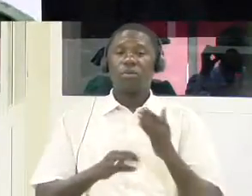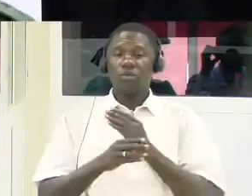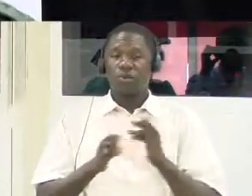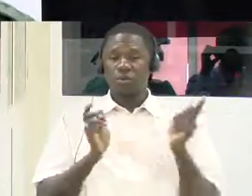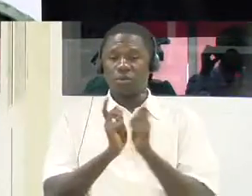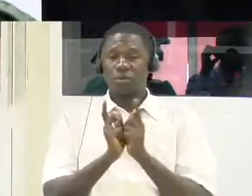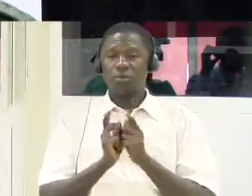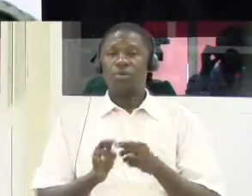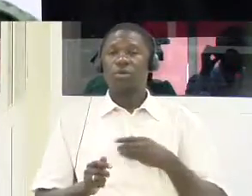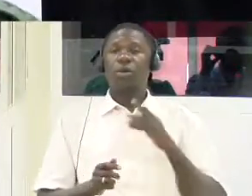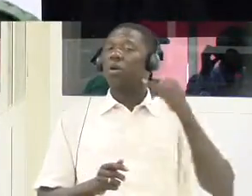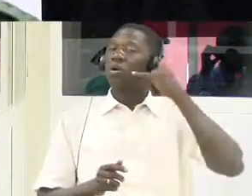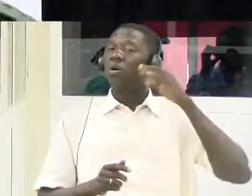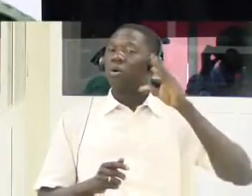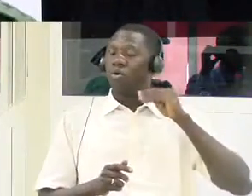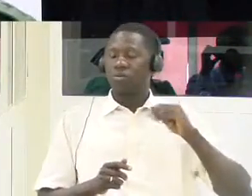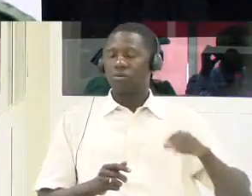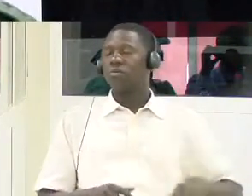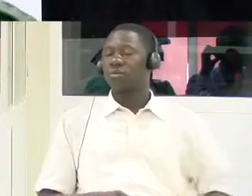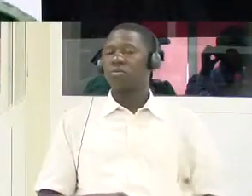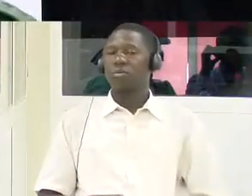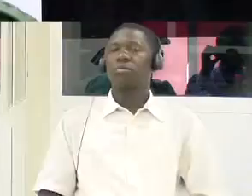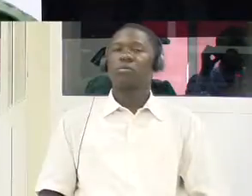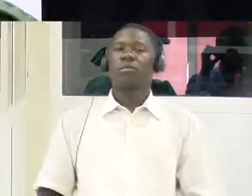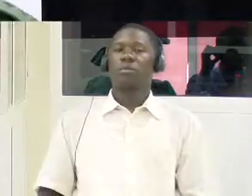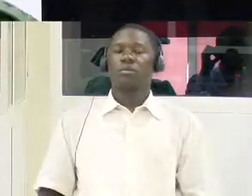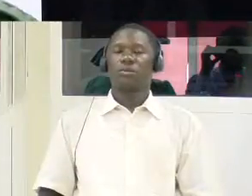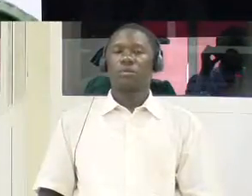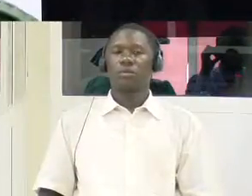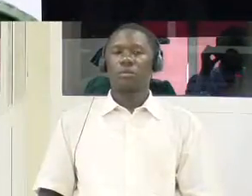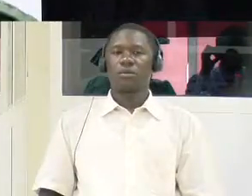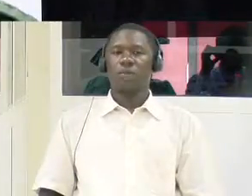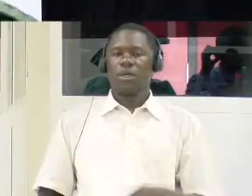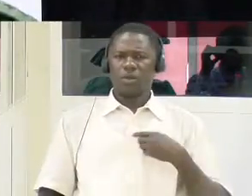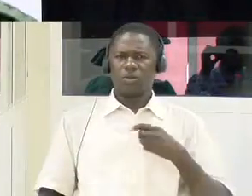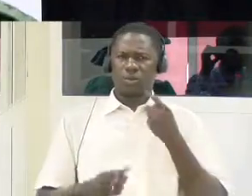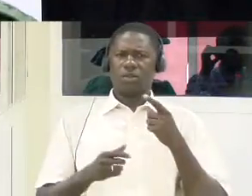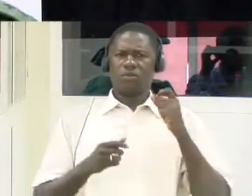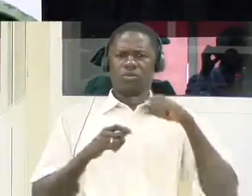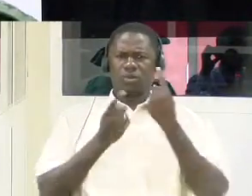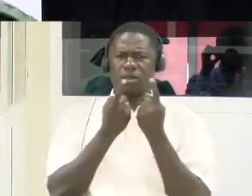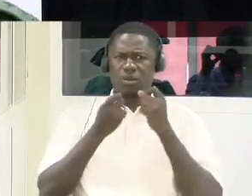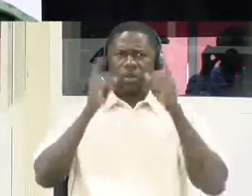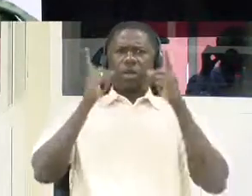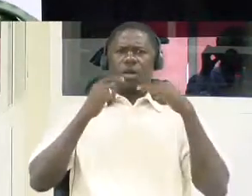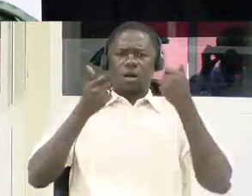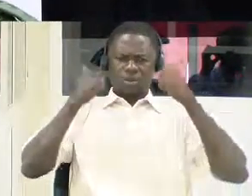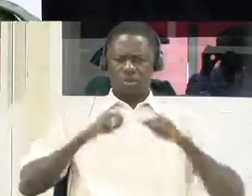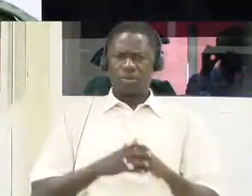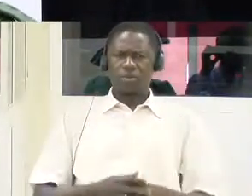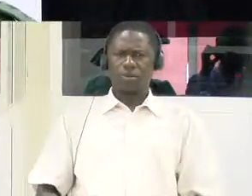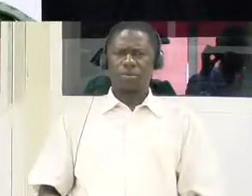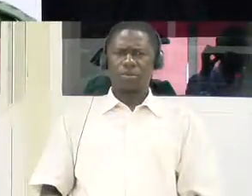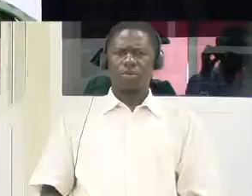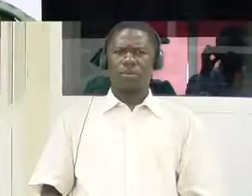telephone. He ring off the call. And, something strange happened. I expect that I